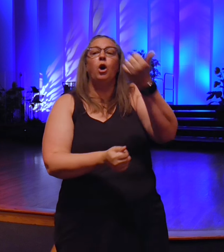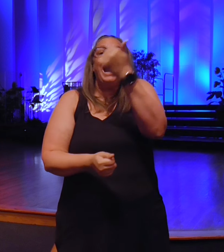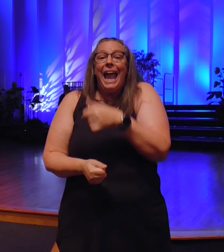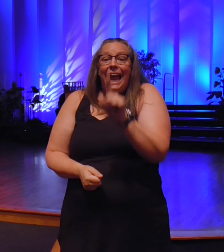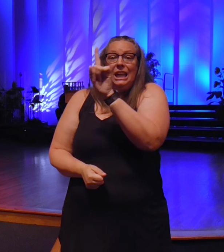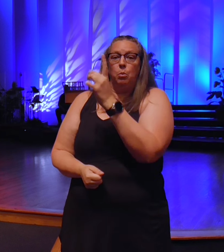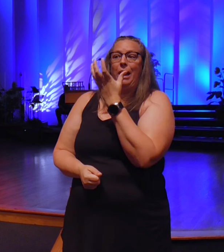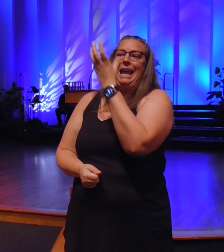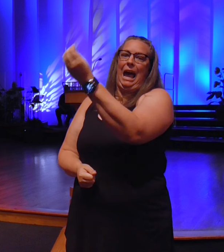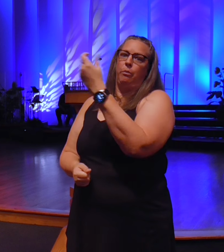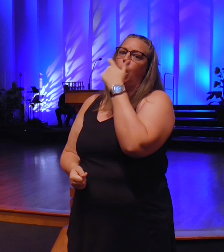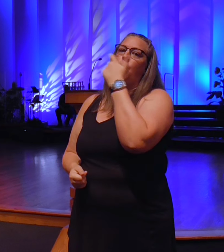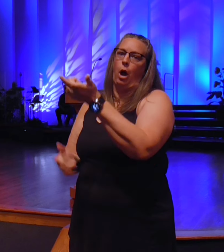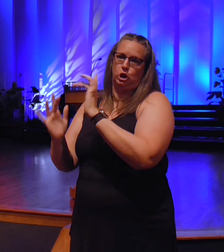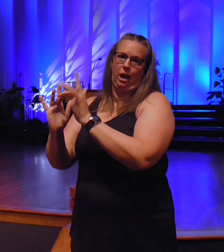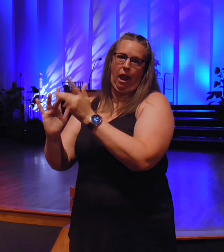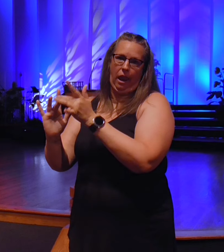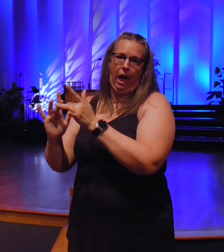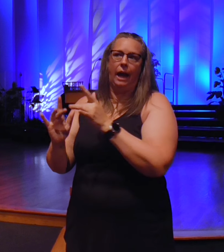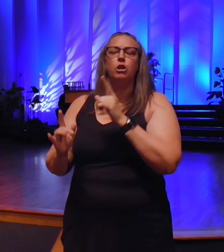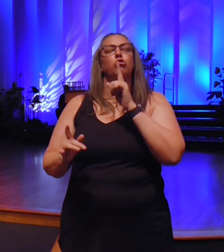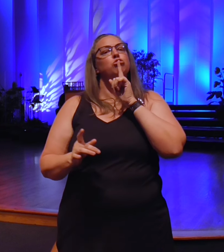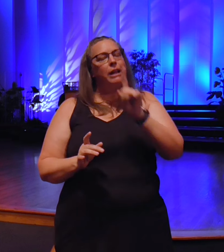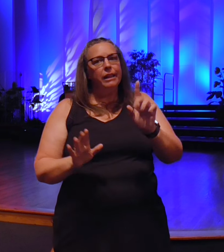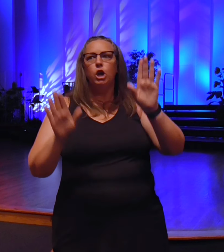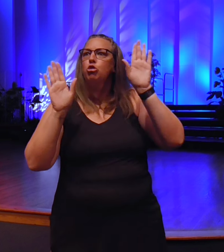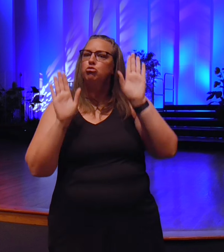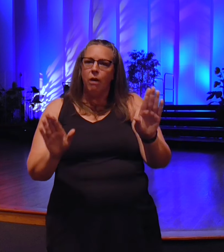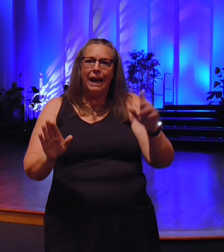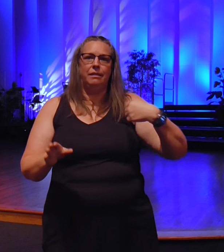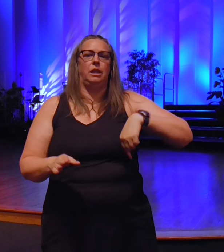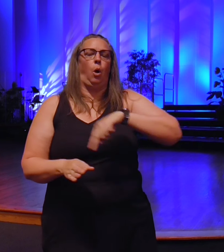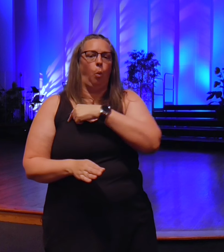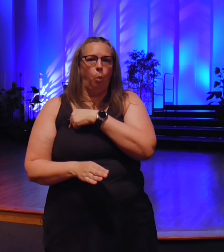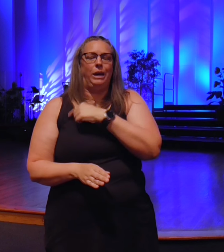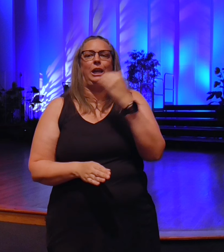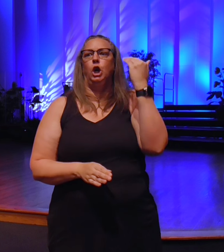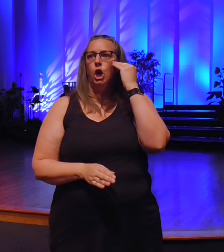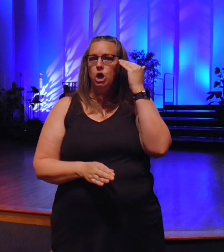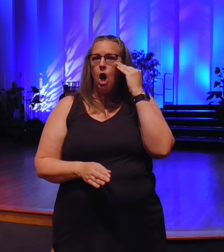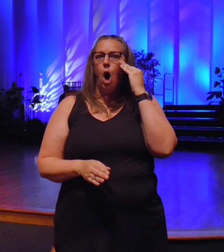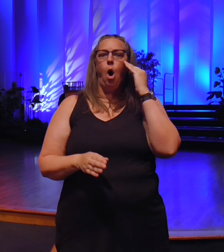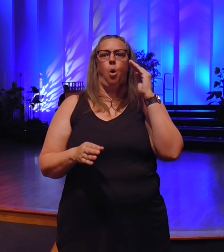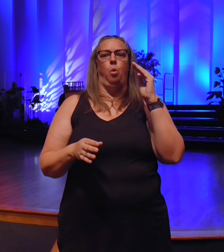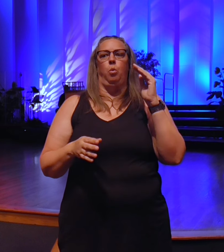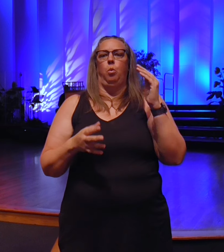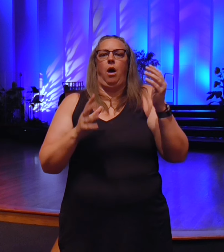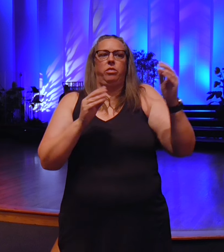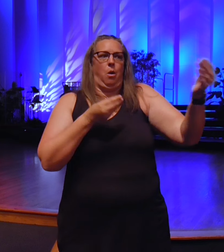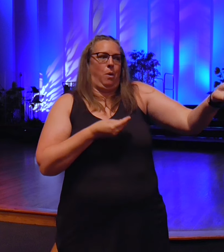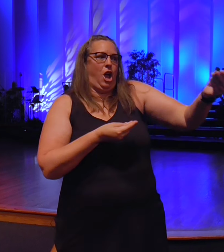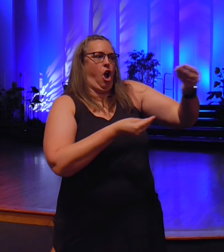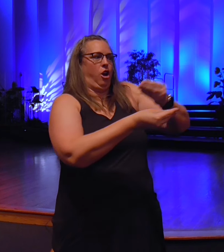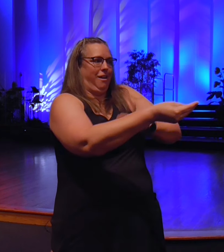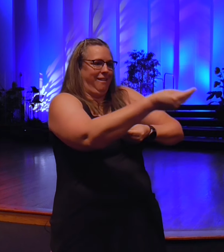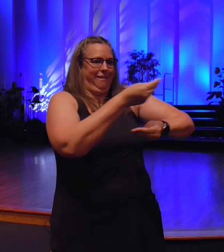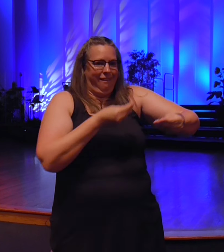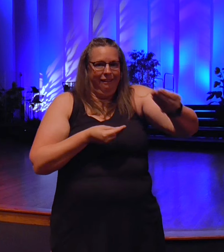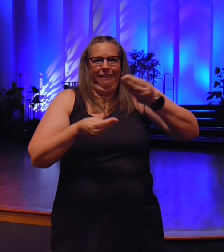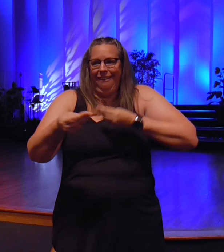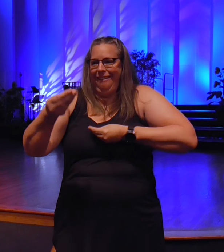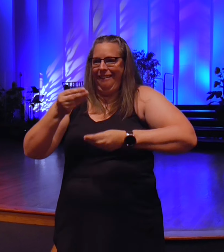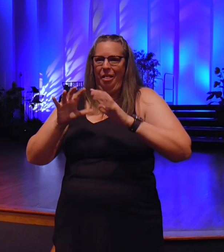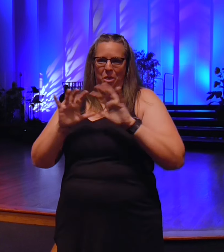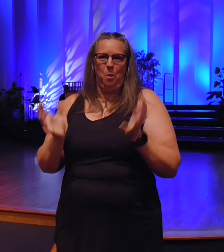It's so great to have you join us. It's so great to know that we are contributing in a way that goes out to the world and it comes back to us in multitude.